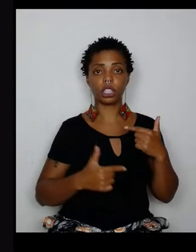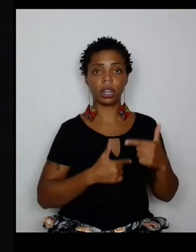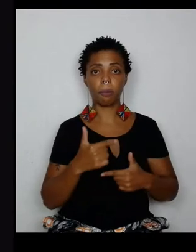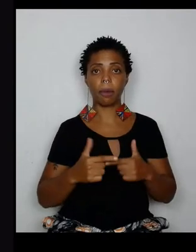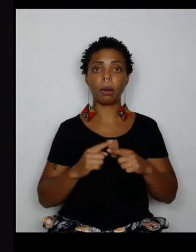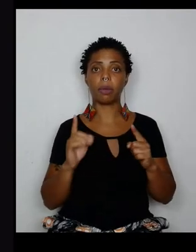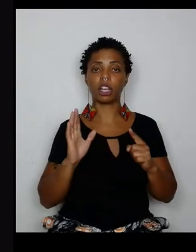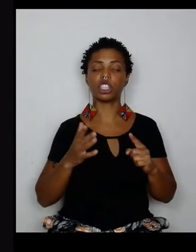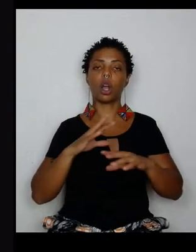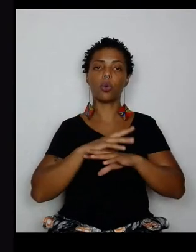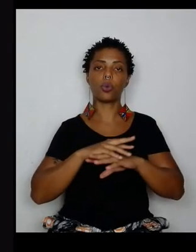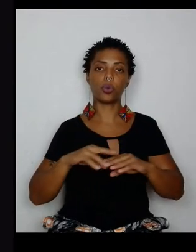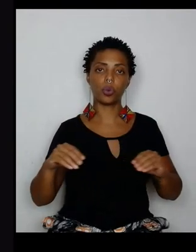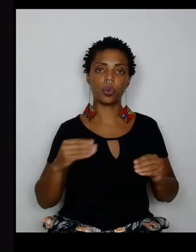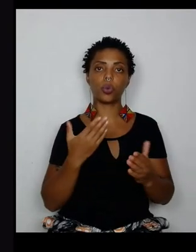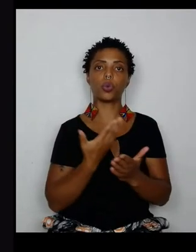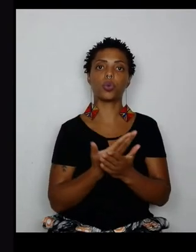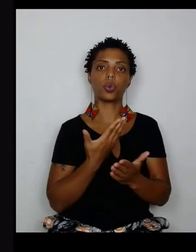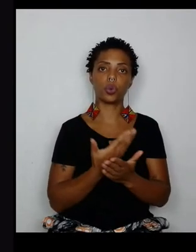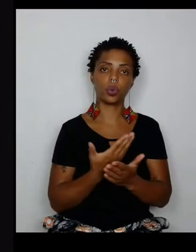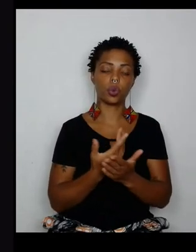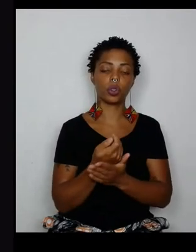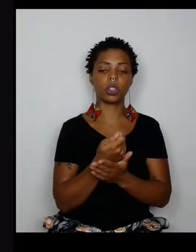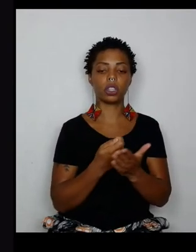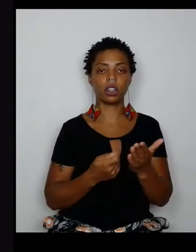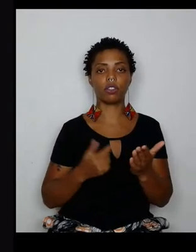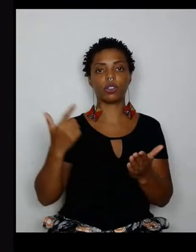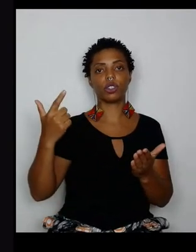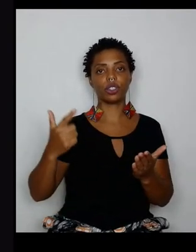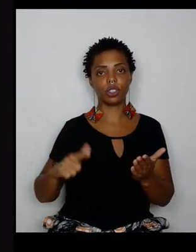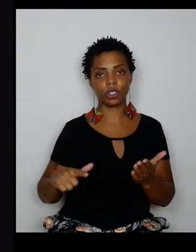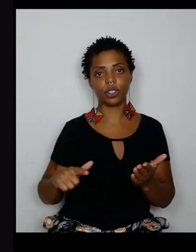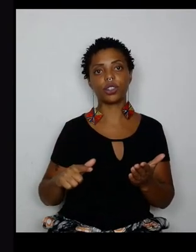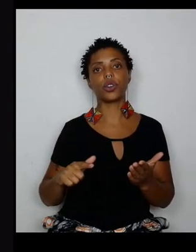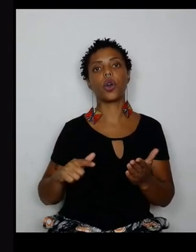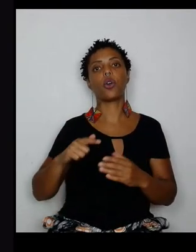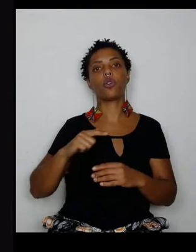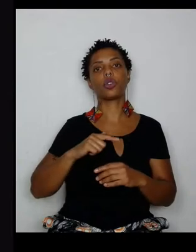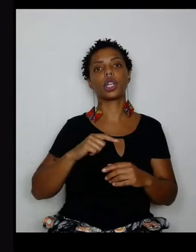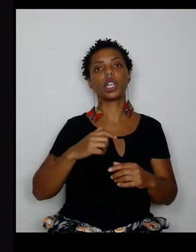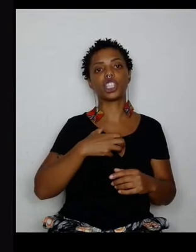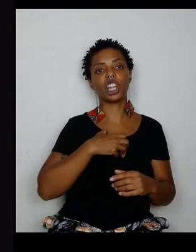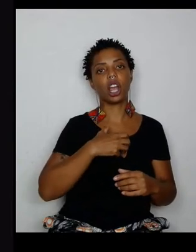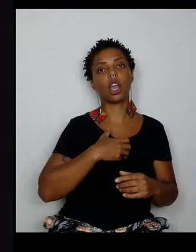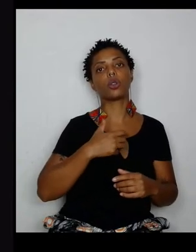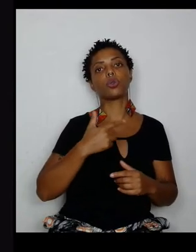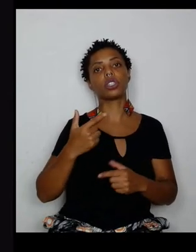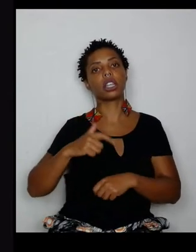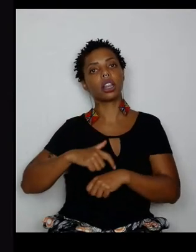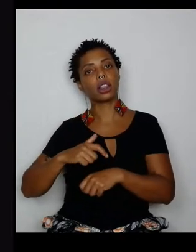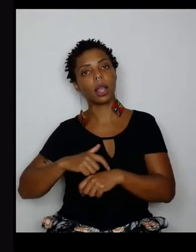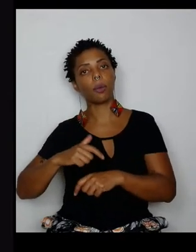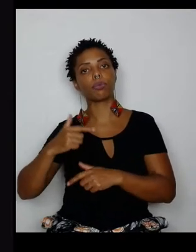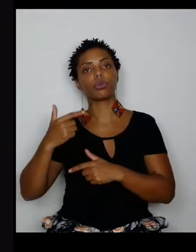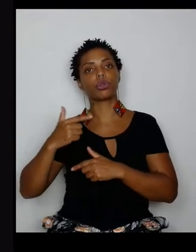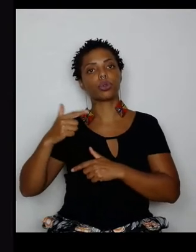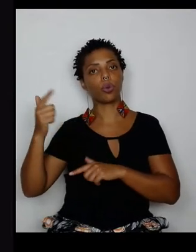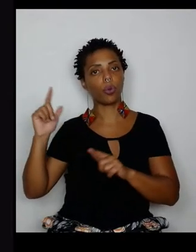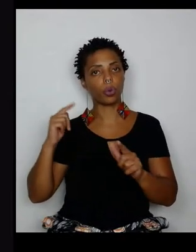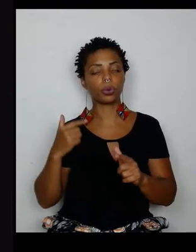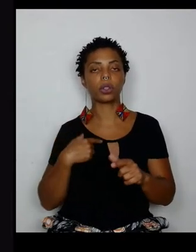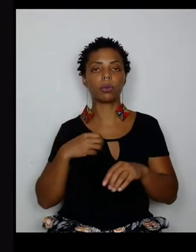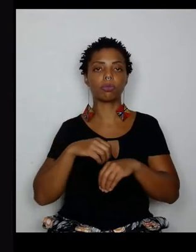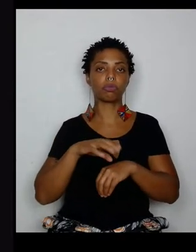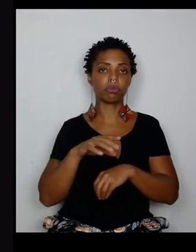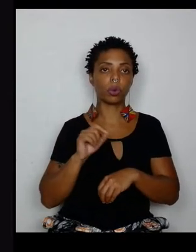across time and place i would like to suggest that increasingly the contested field of representation is witnessing a